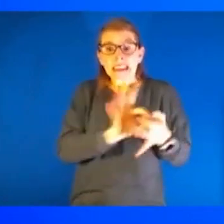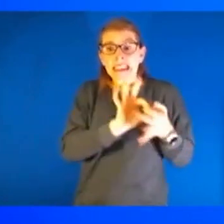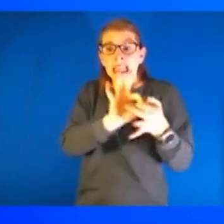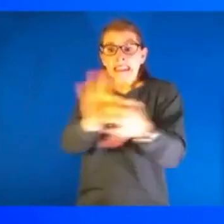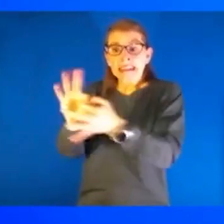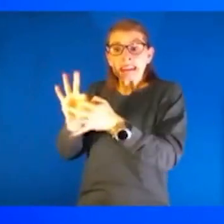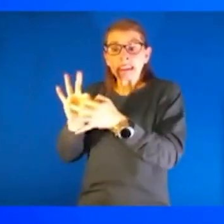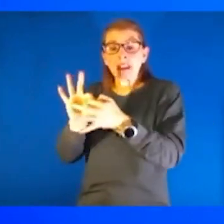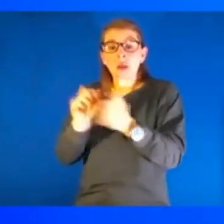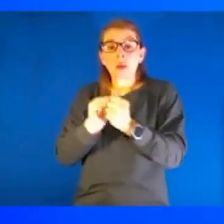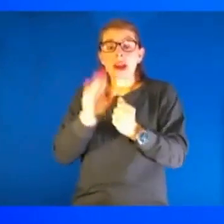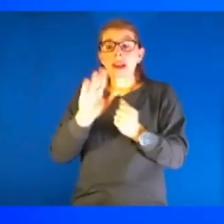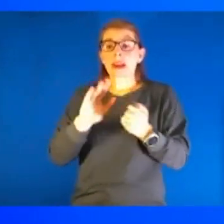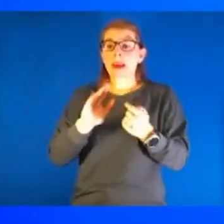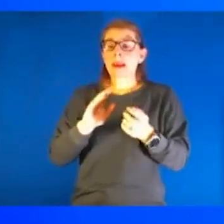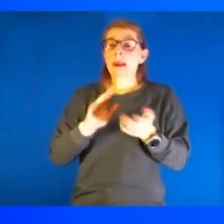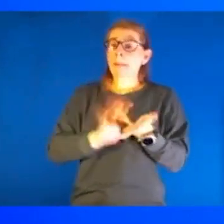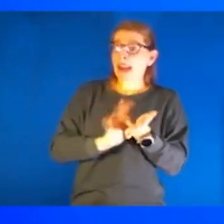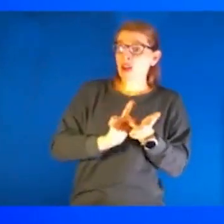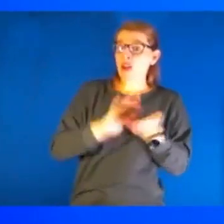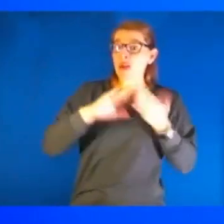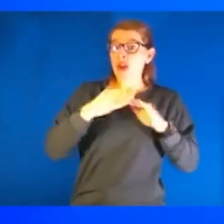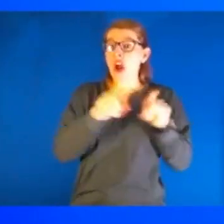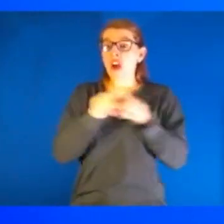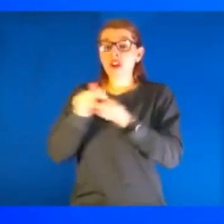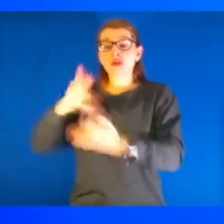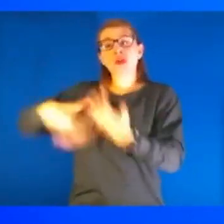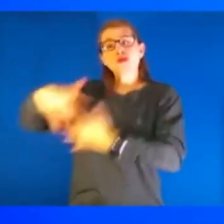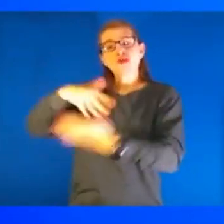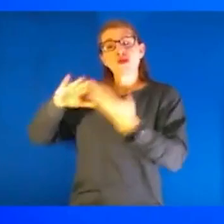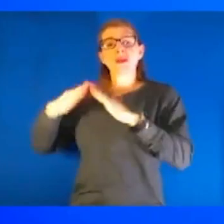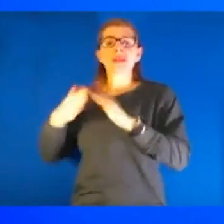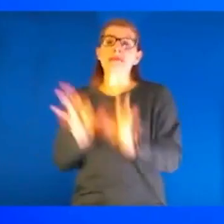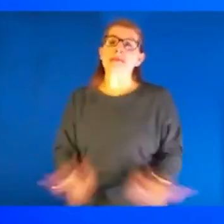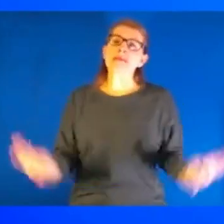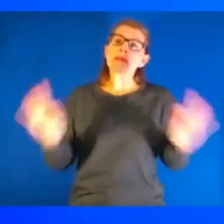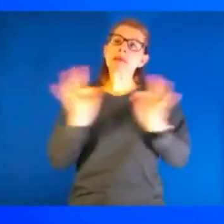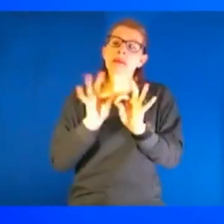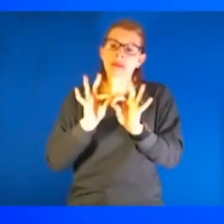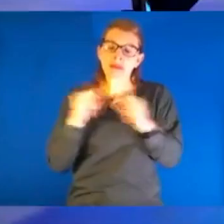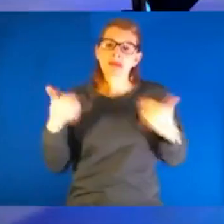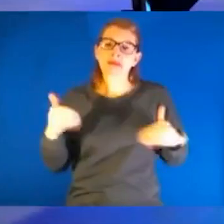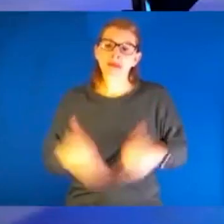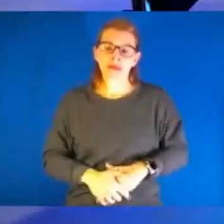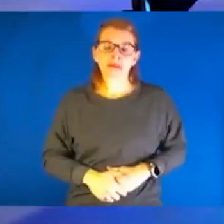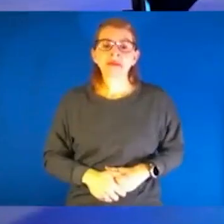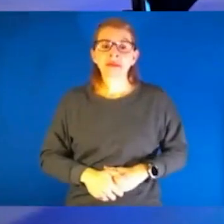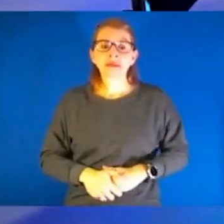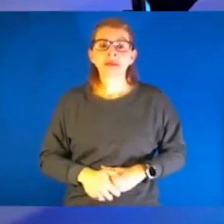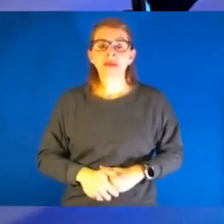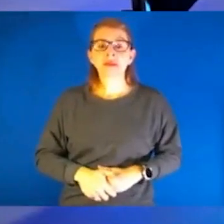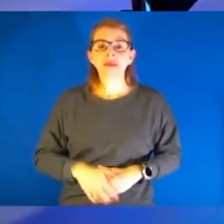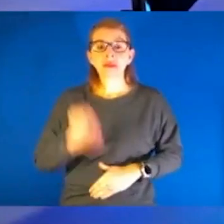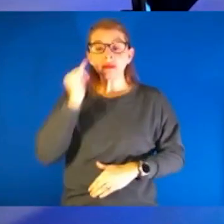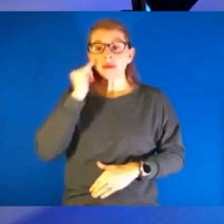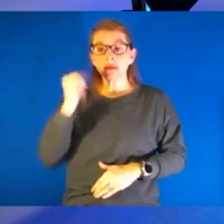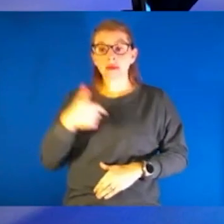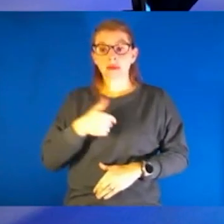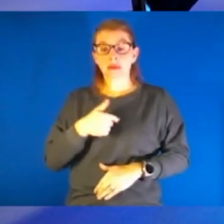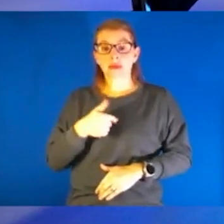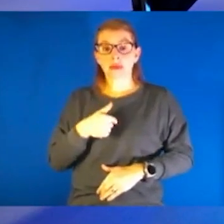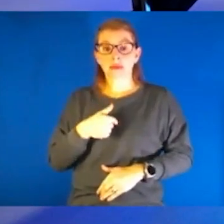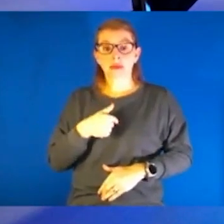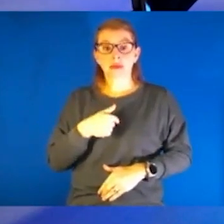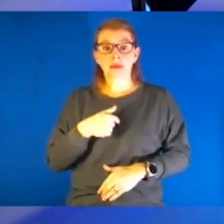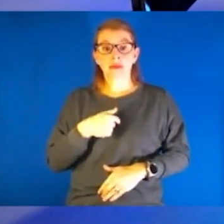with their medical community as well as their social community is such an important step. So if I put on the